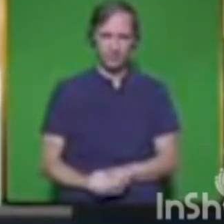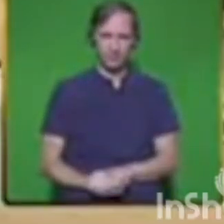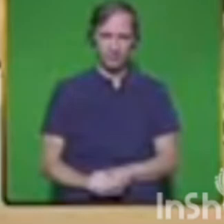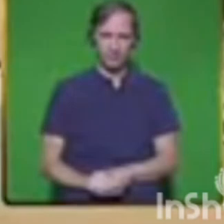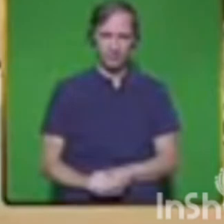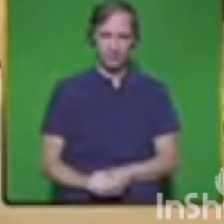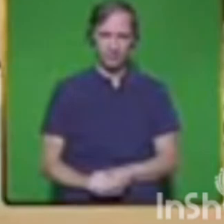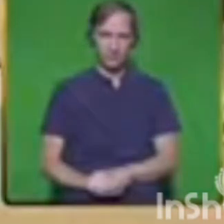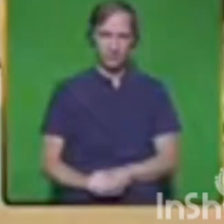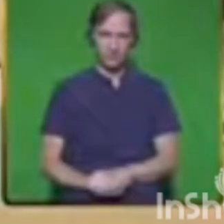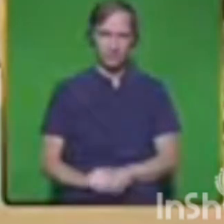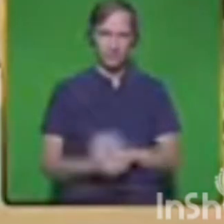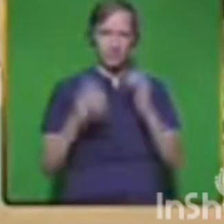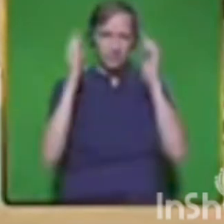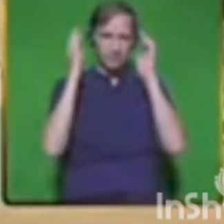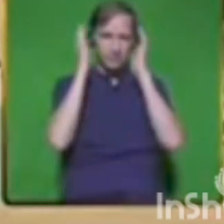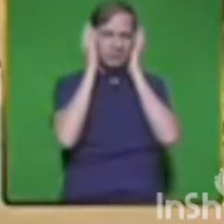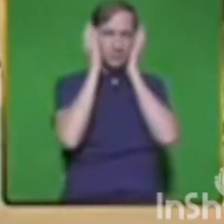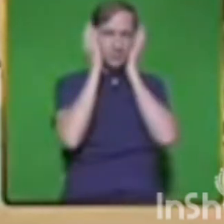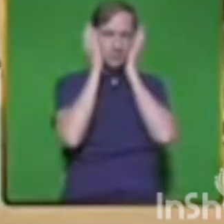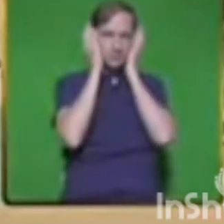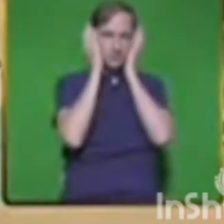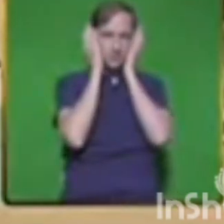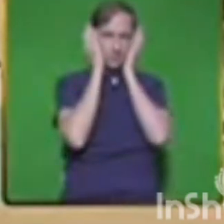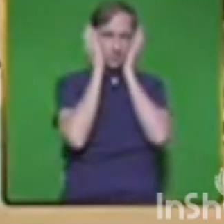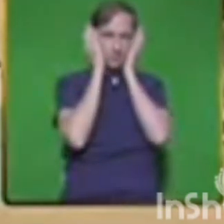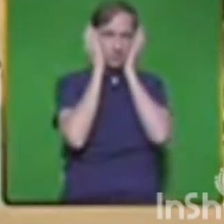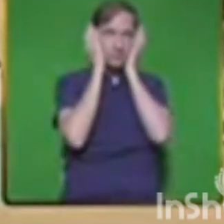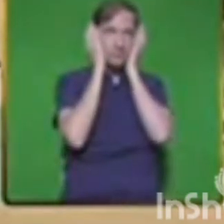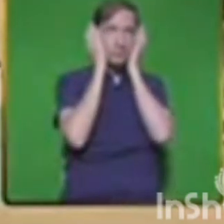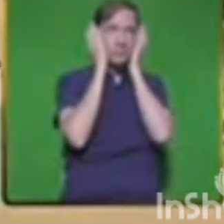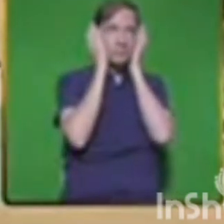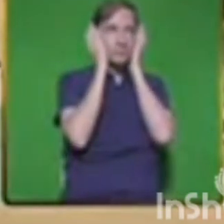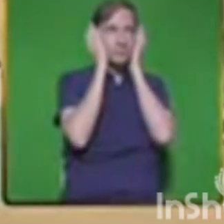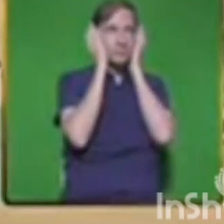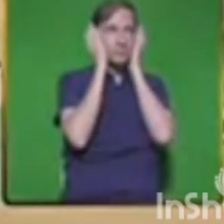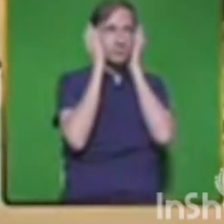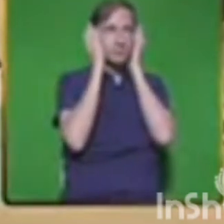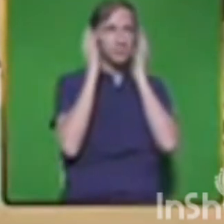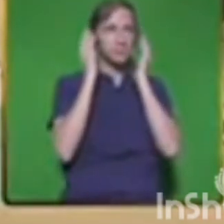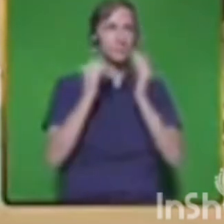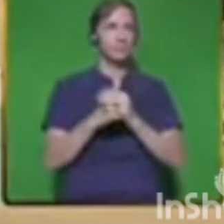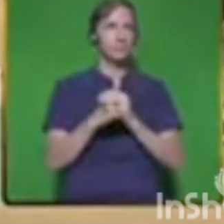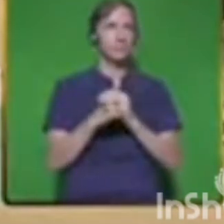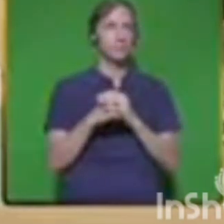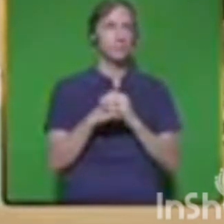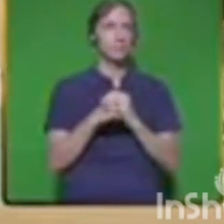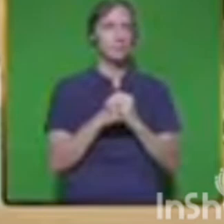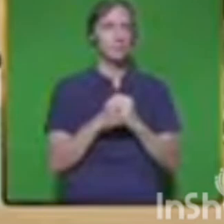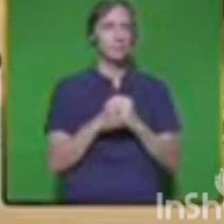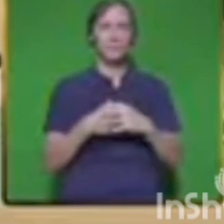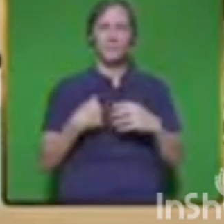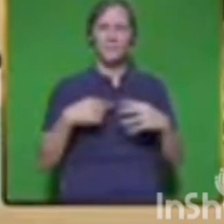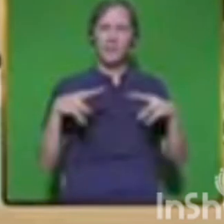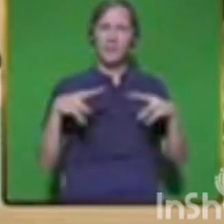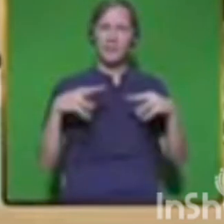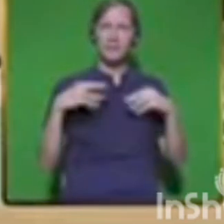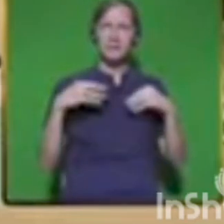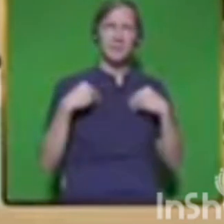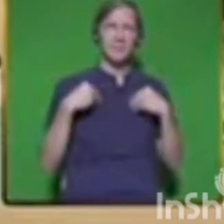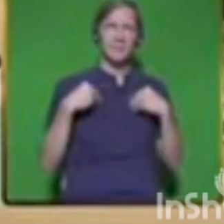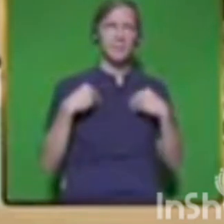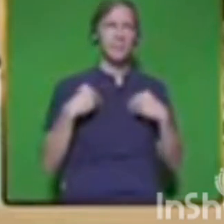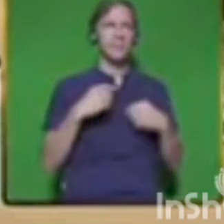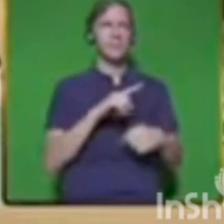You know, Speaker, I'm sitting there being very proud of myself because I am